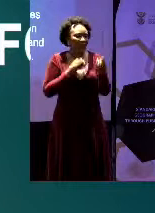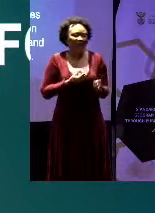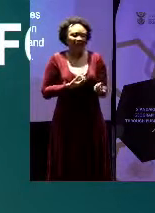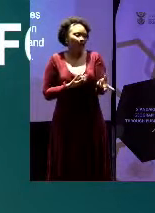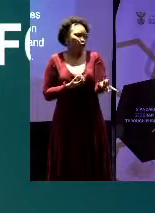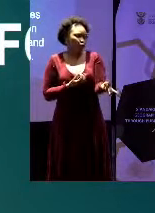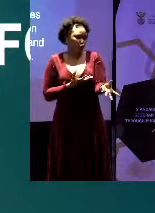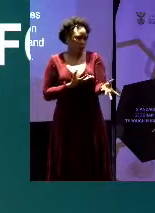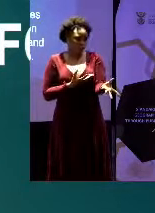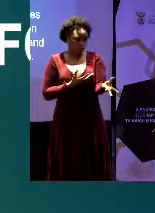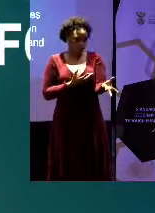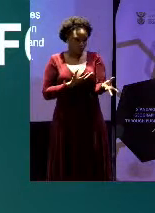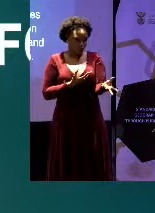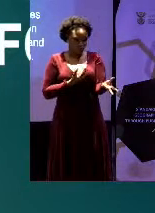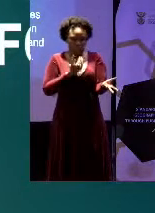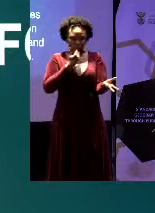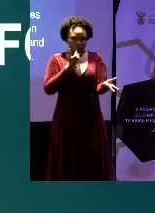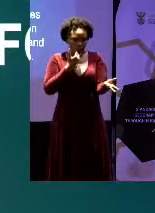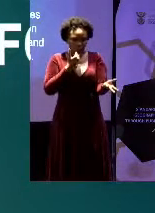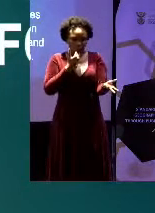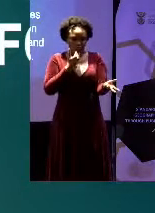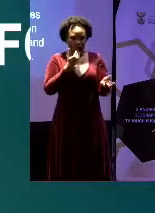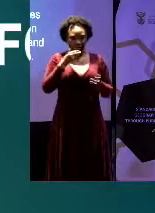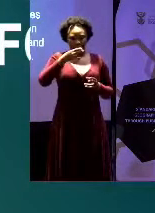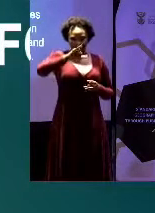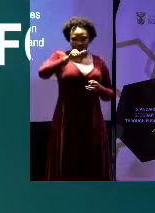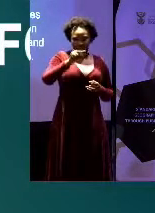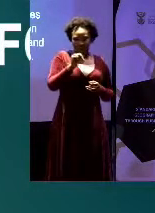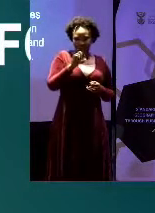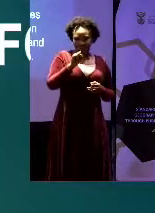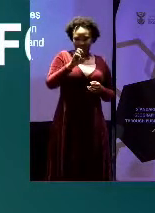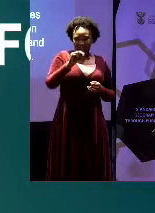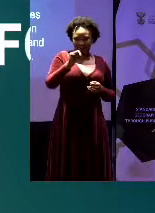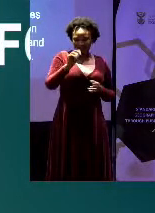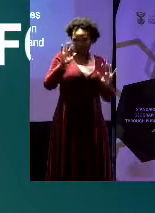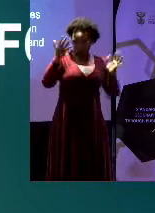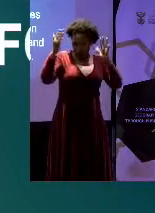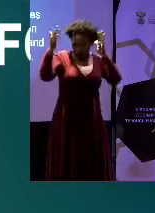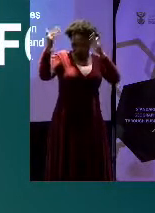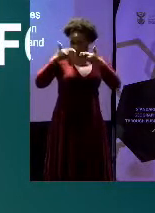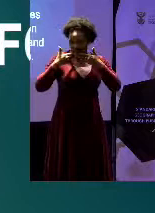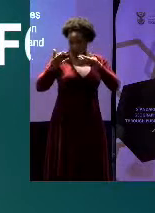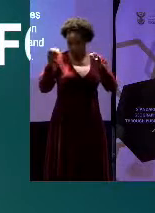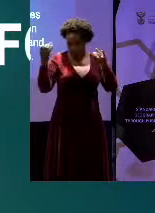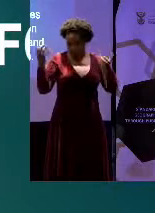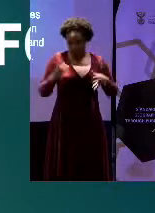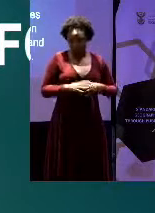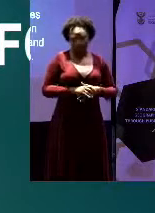Cape PGNC, and that is Stephen Jansen. Well done, Stephen. Thank you very much.